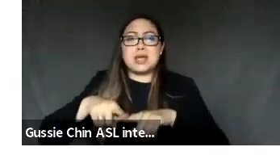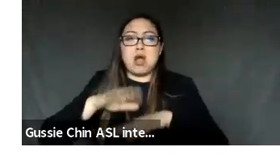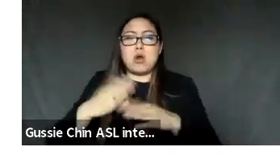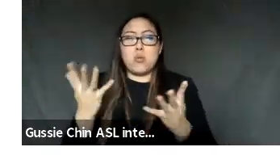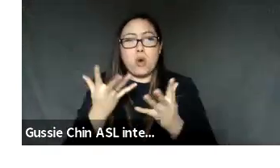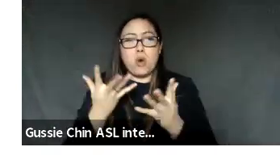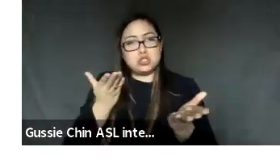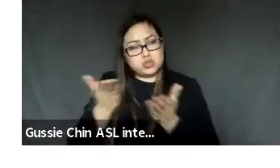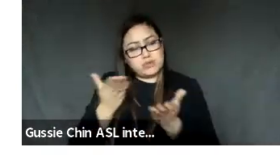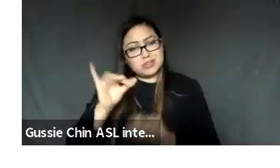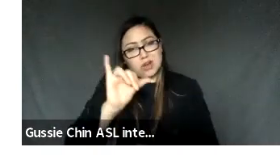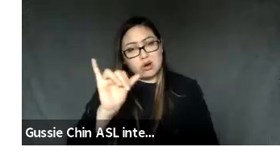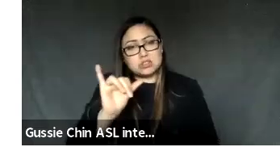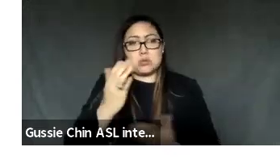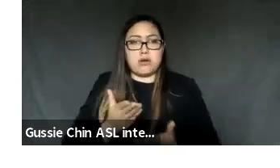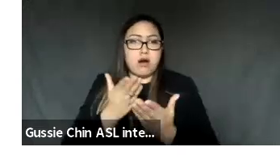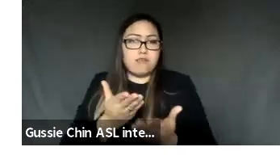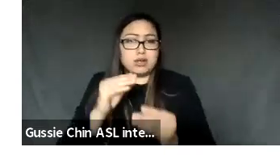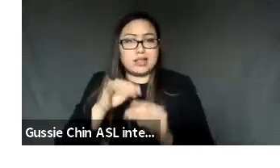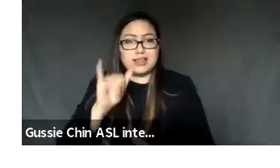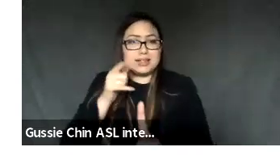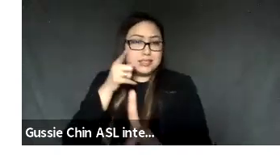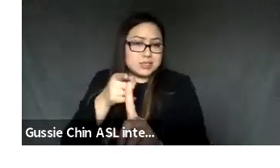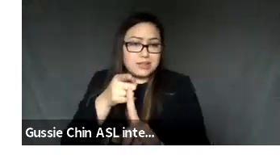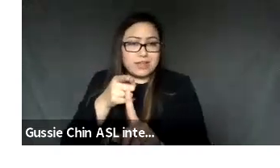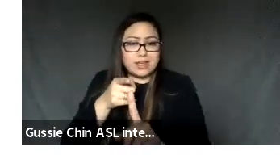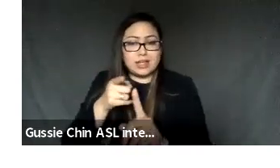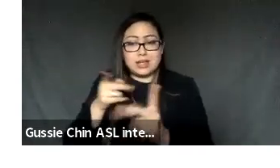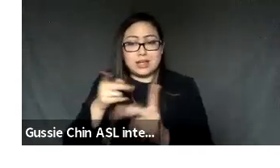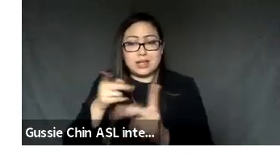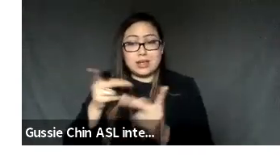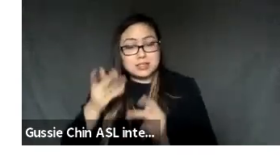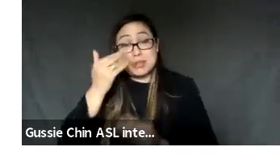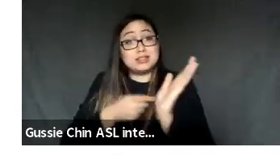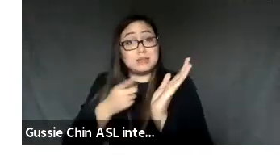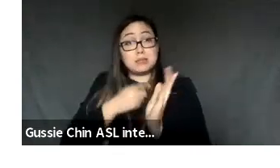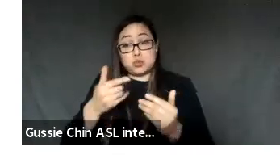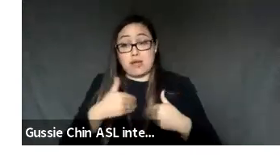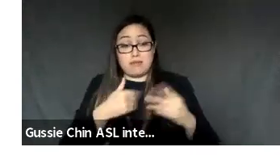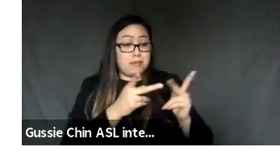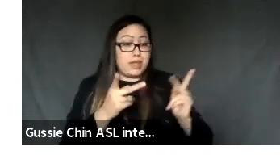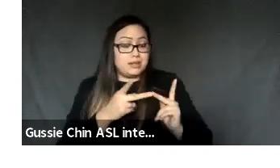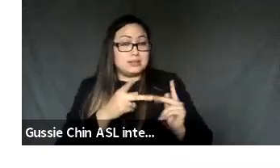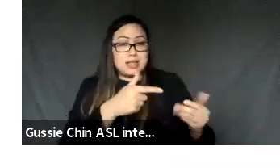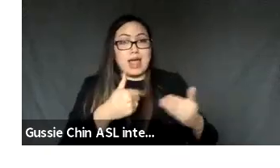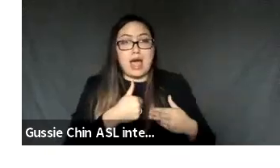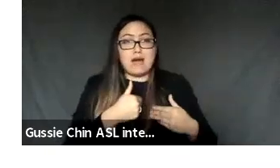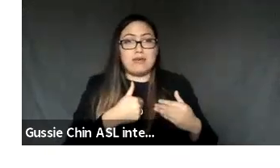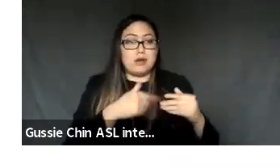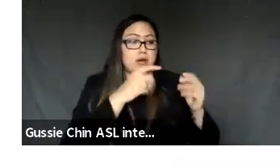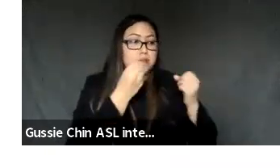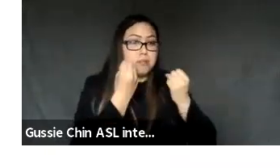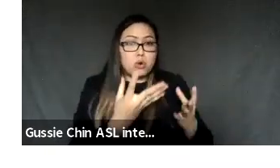services also are being offered in that specific facility. Because sometimes you'll have a facility that has multiple